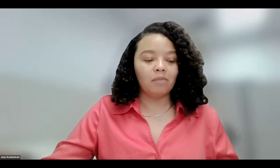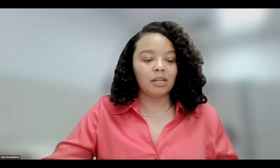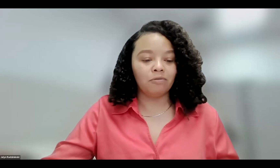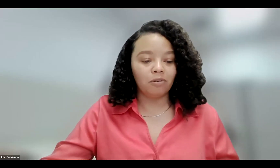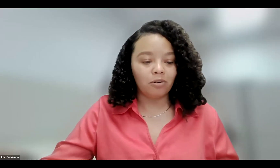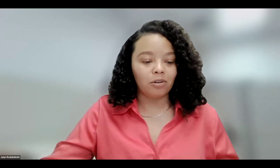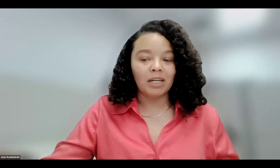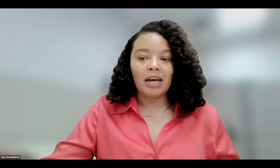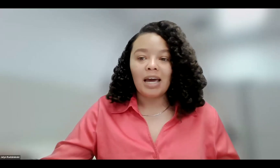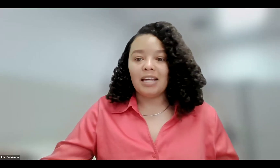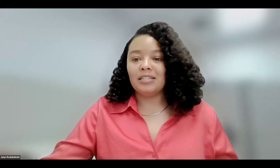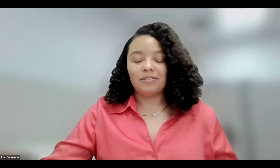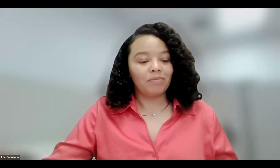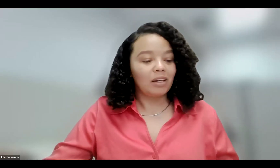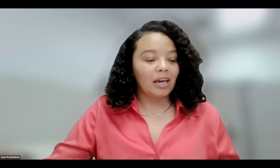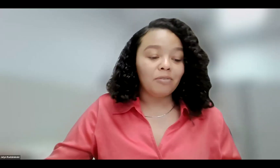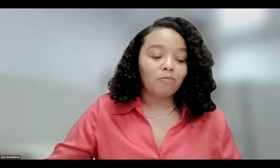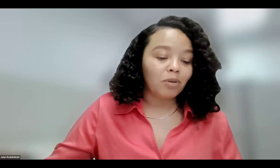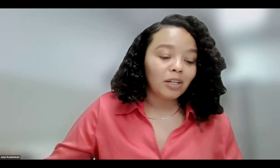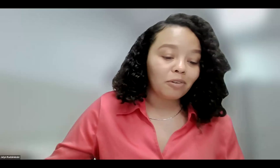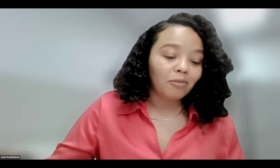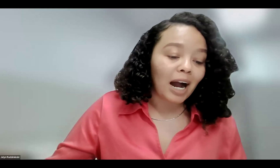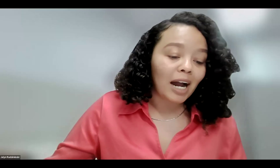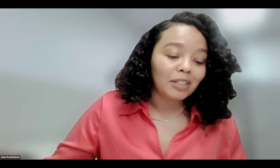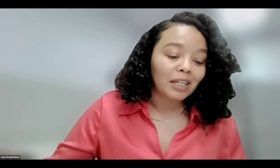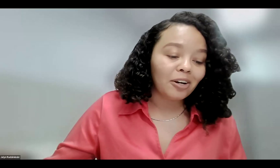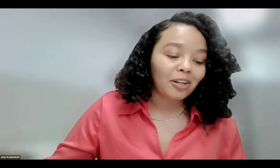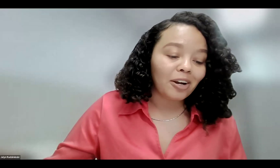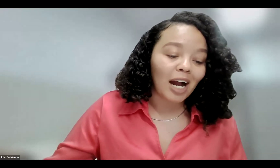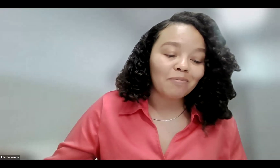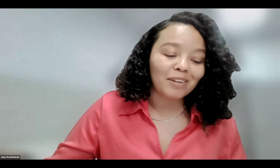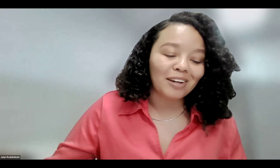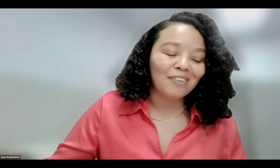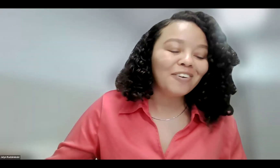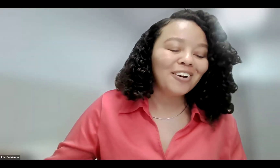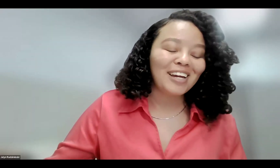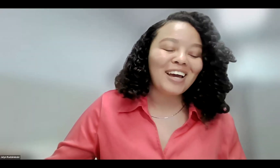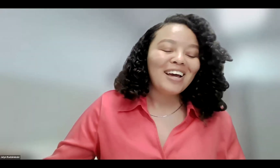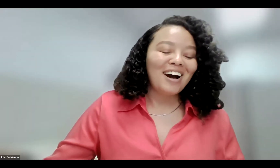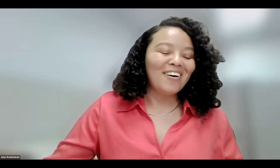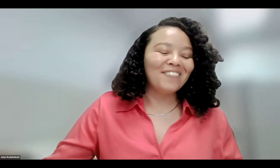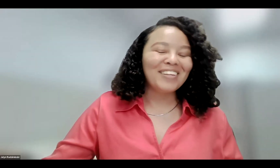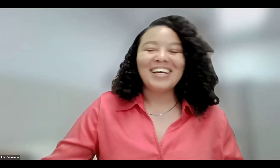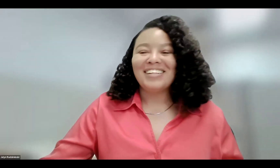be trauma-informed. And in pulling from what Ira said earlier, I'm inferring,